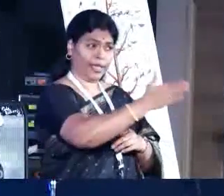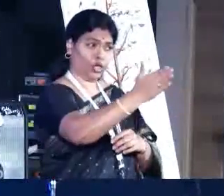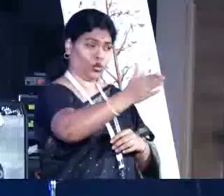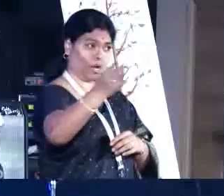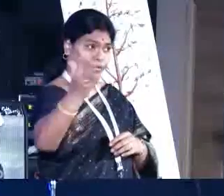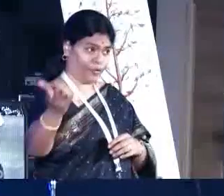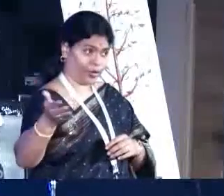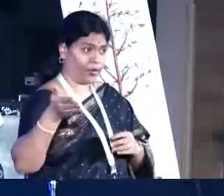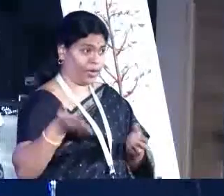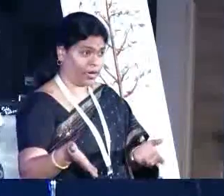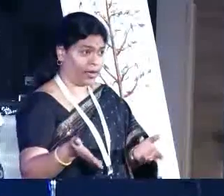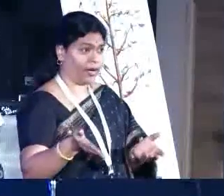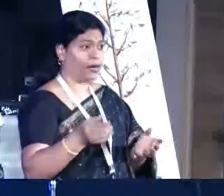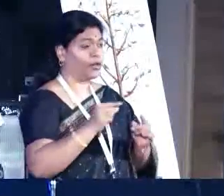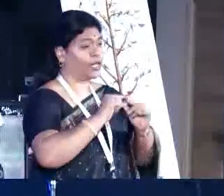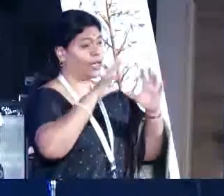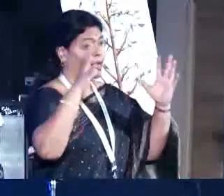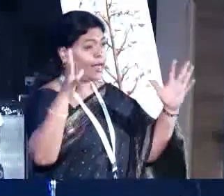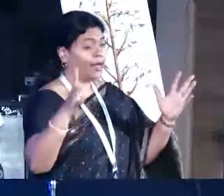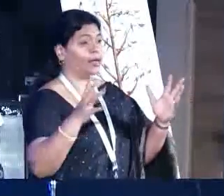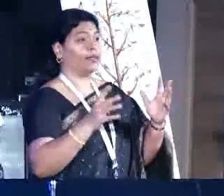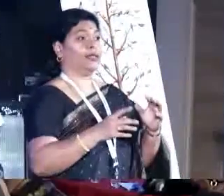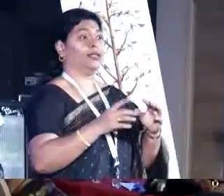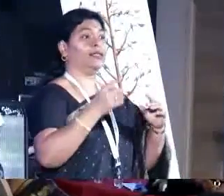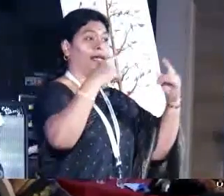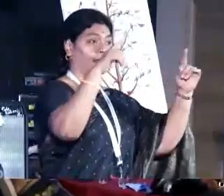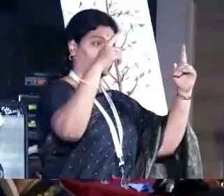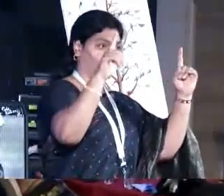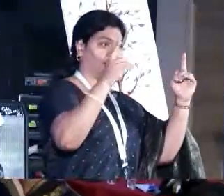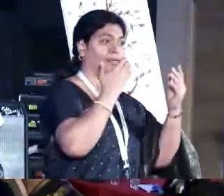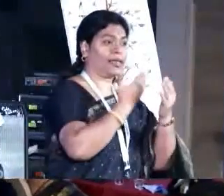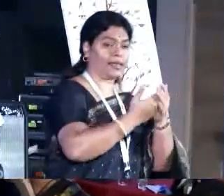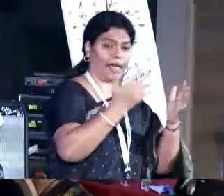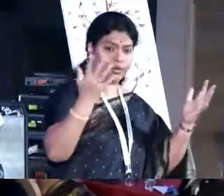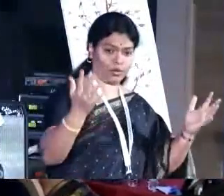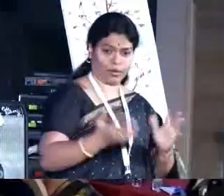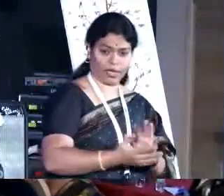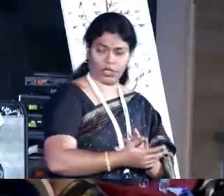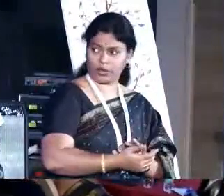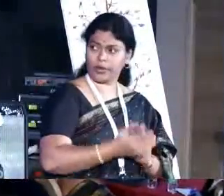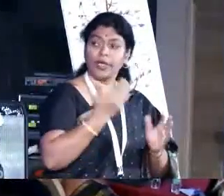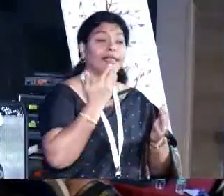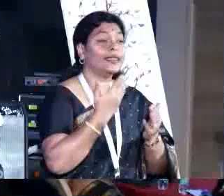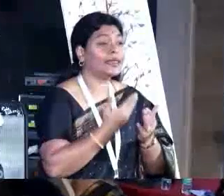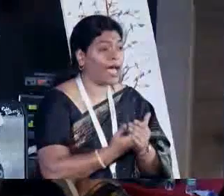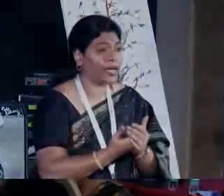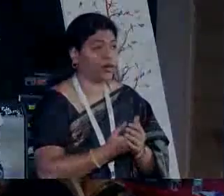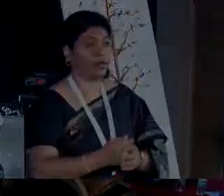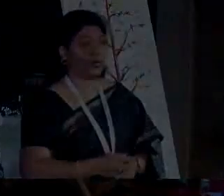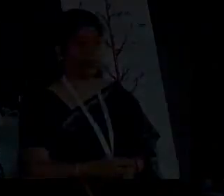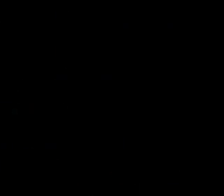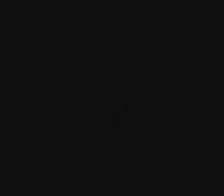summit, and so thank you. Can you say thank you? Thank you.